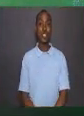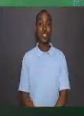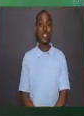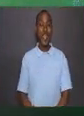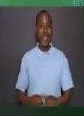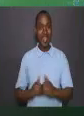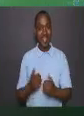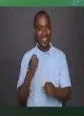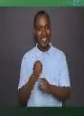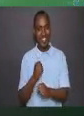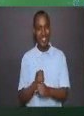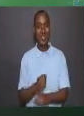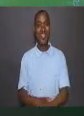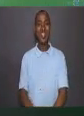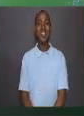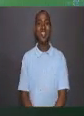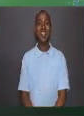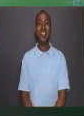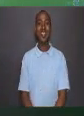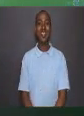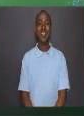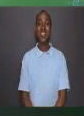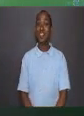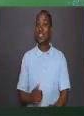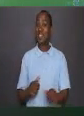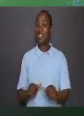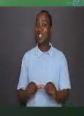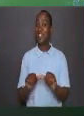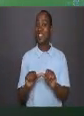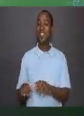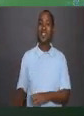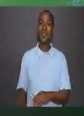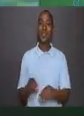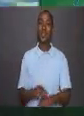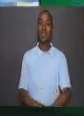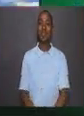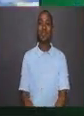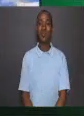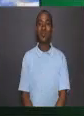How did you do? Let us continue, students.